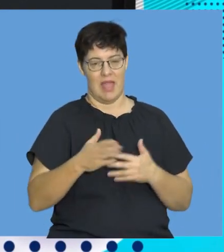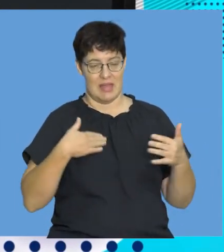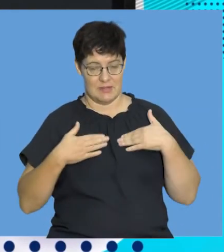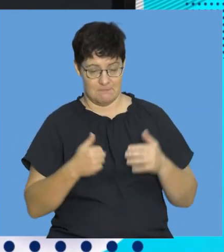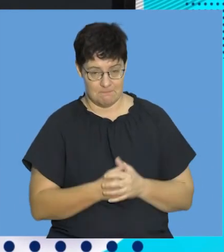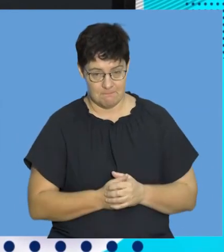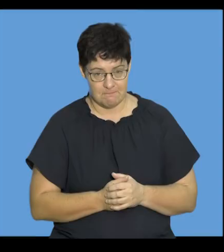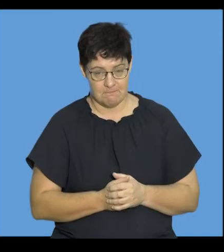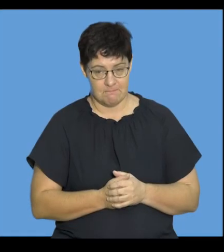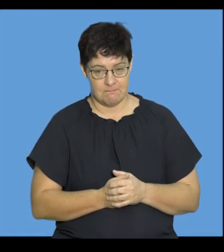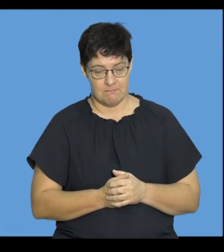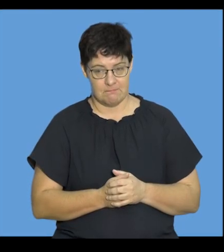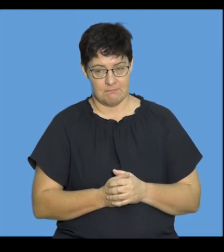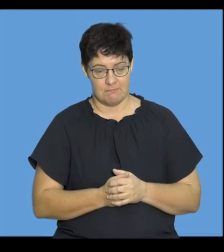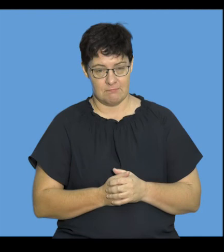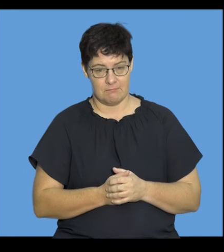expenses.